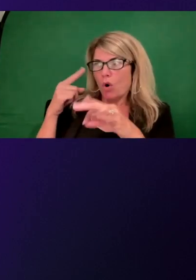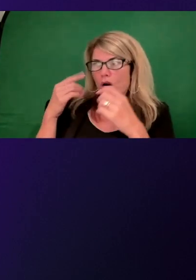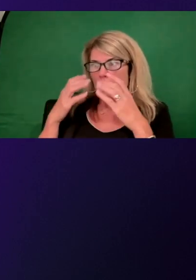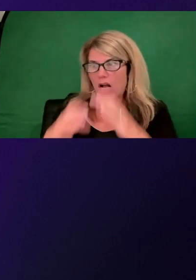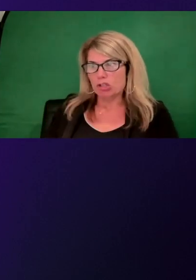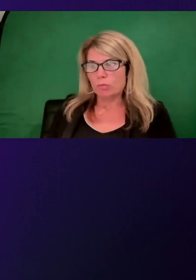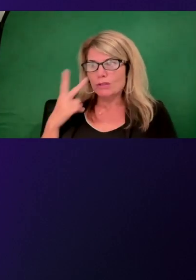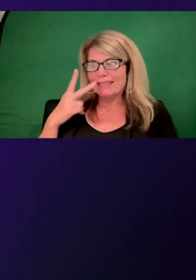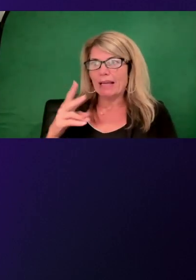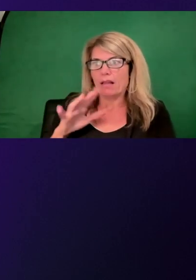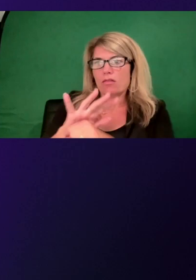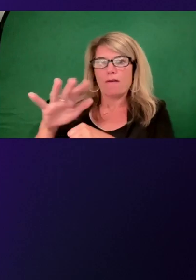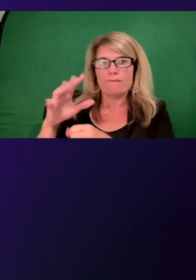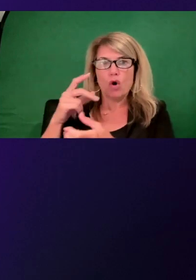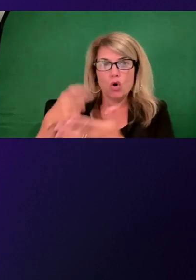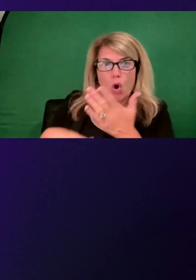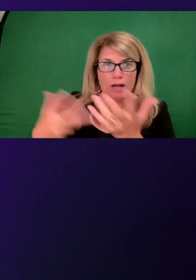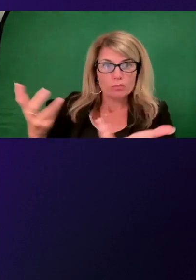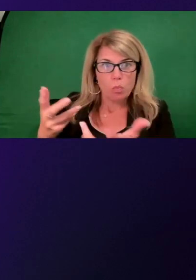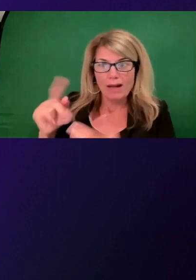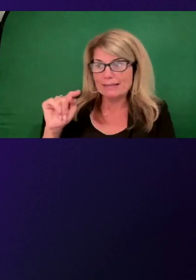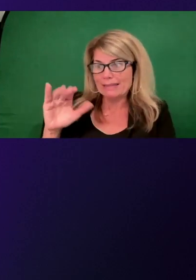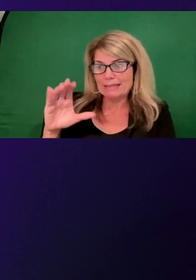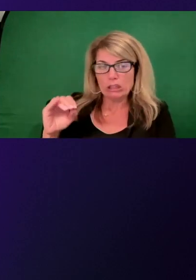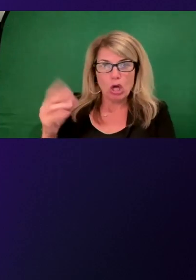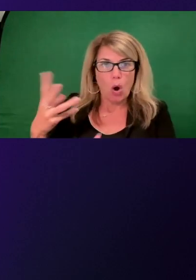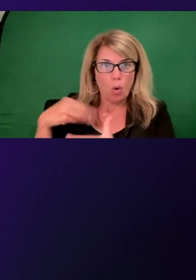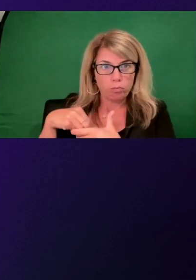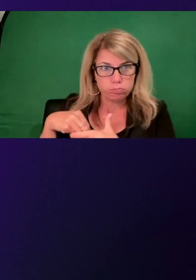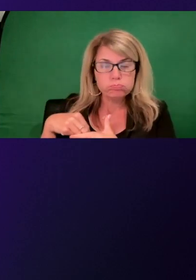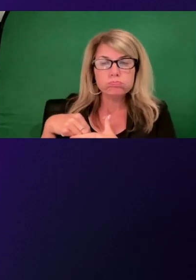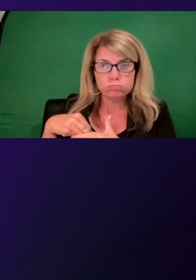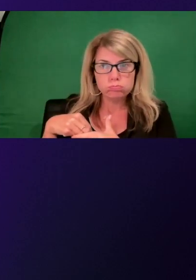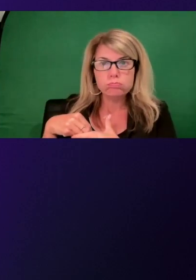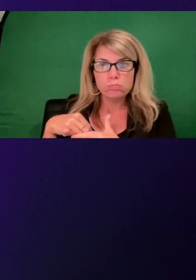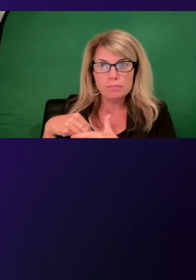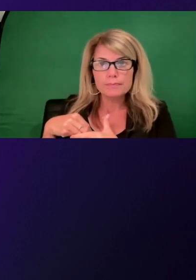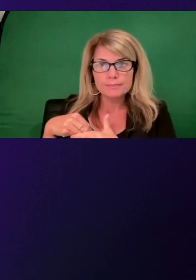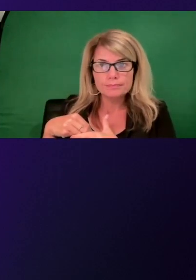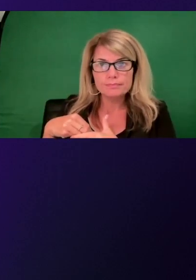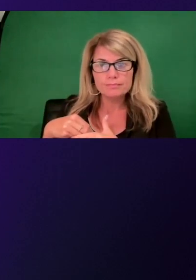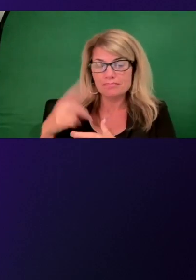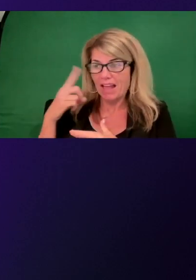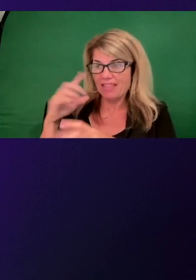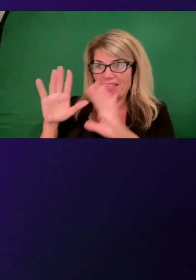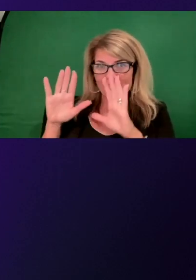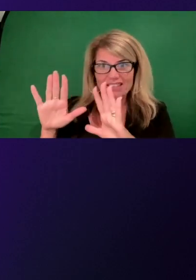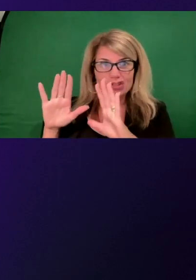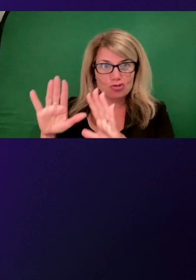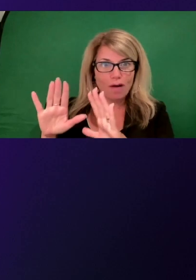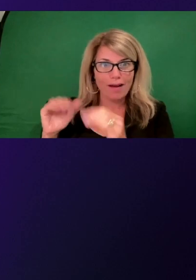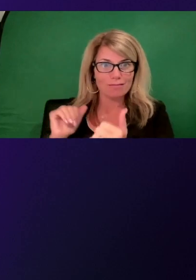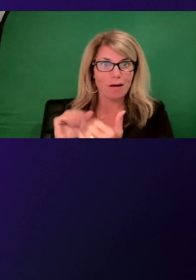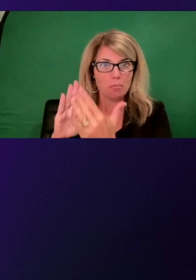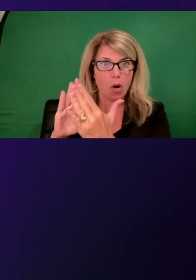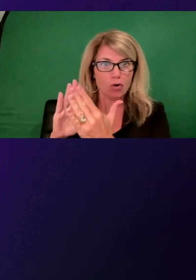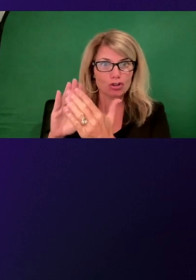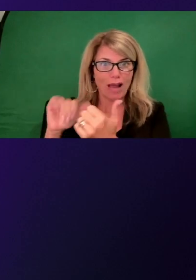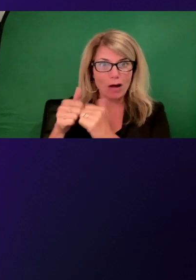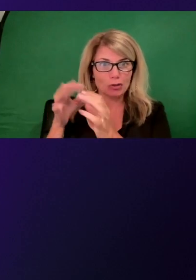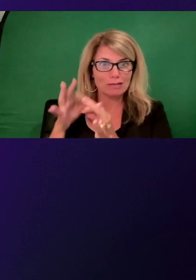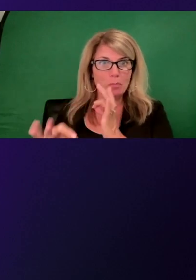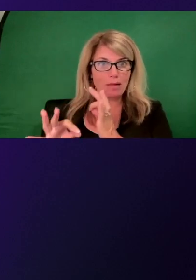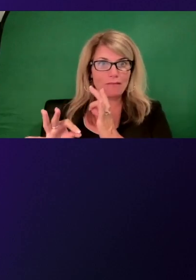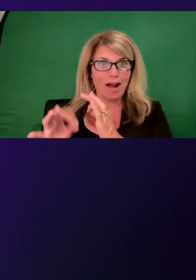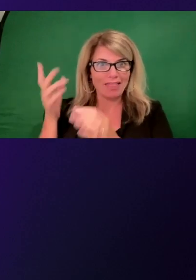the TCO, that's factored in here. Absolutely. So, yeah, I think that's a great way, Reena, to simplify the